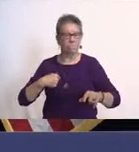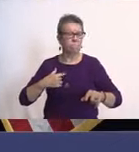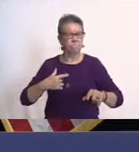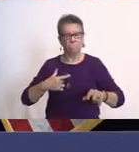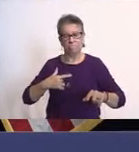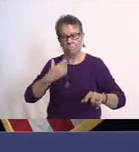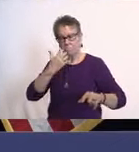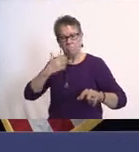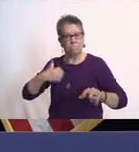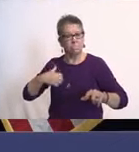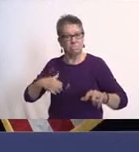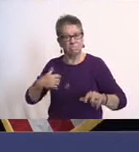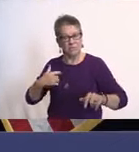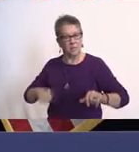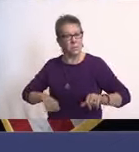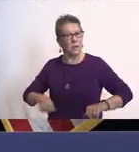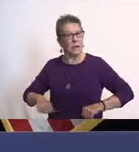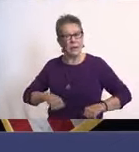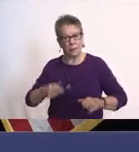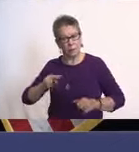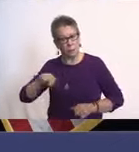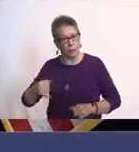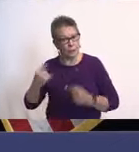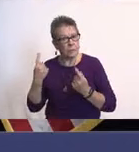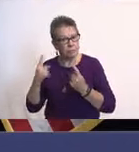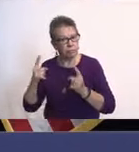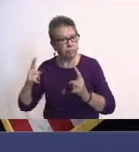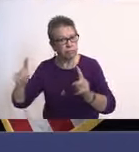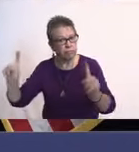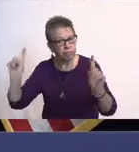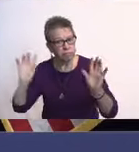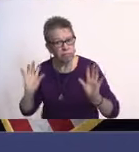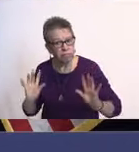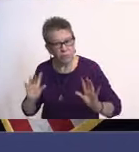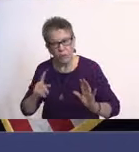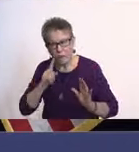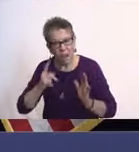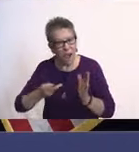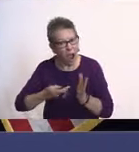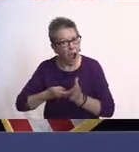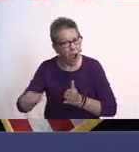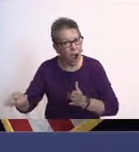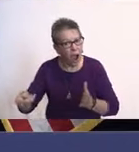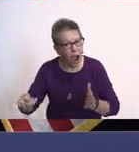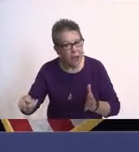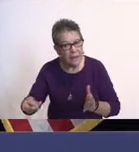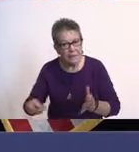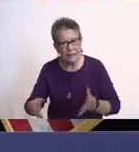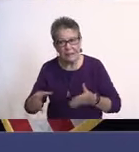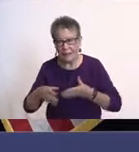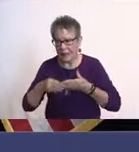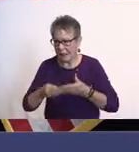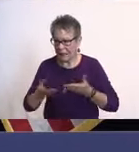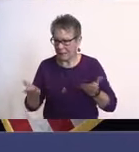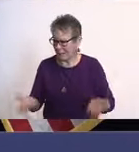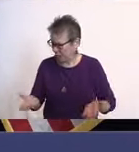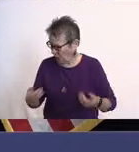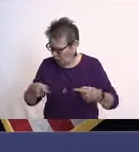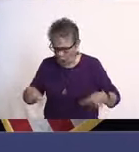I think at every step of the way, led by Judy and Tina and their team, they've done their best to meet the